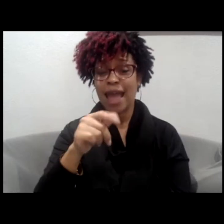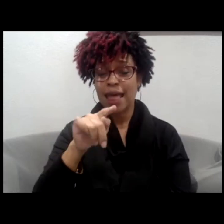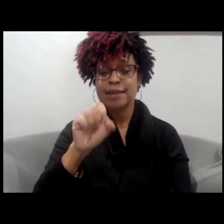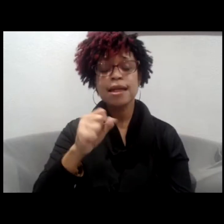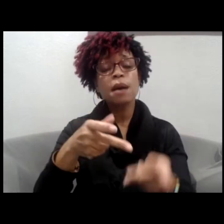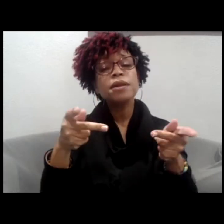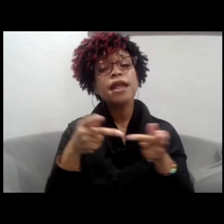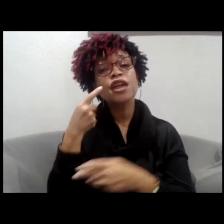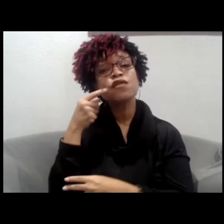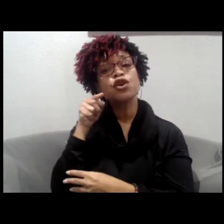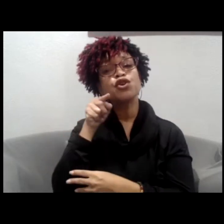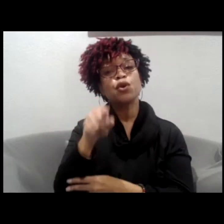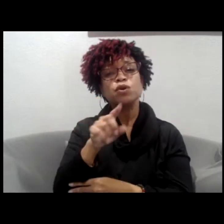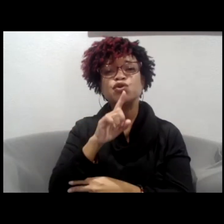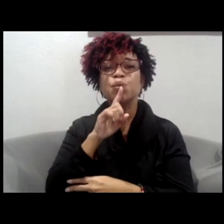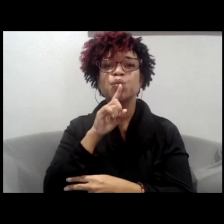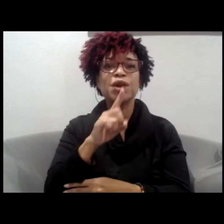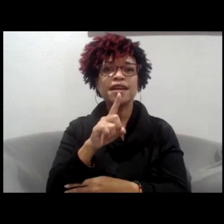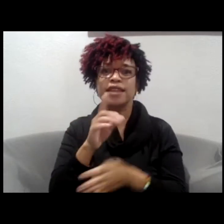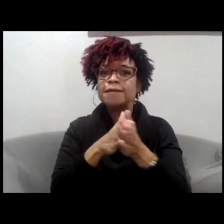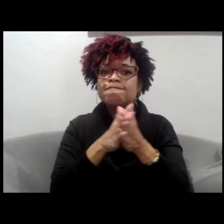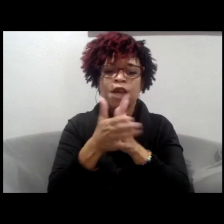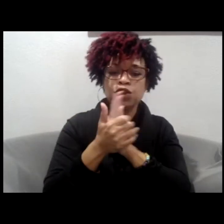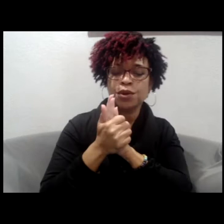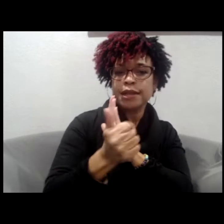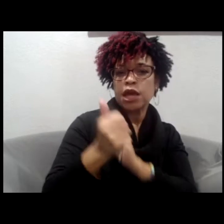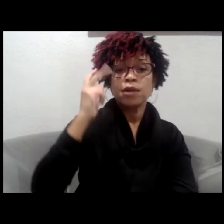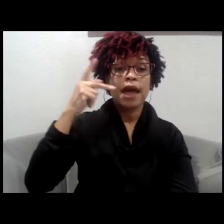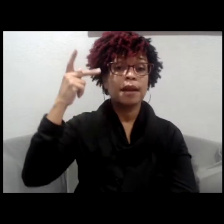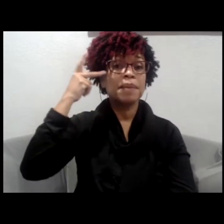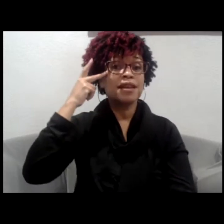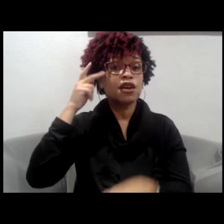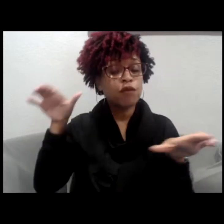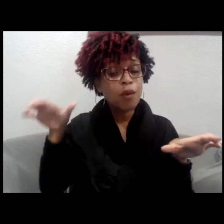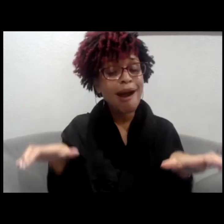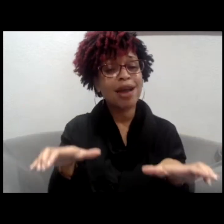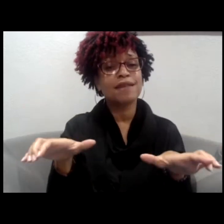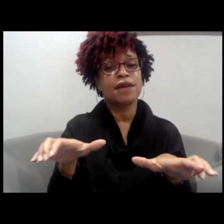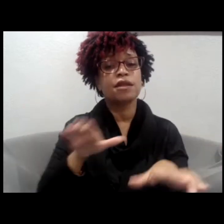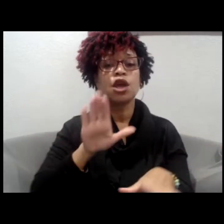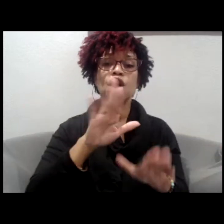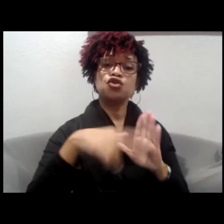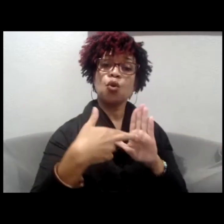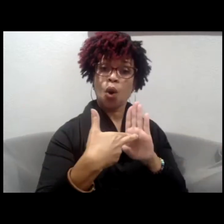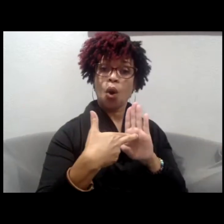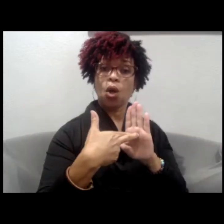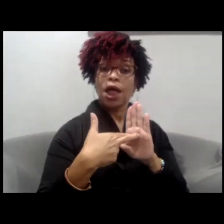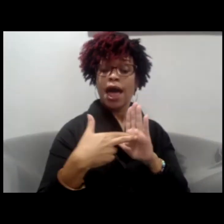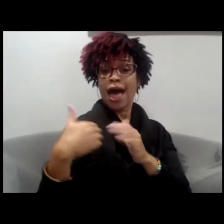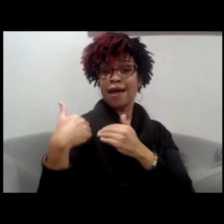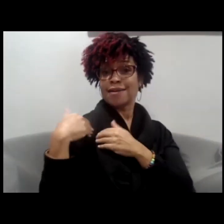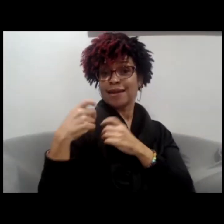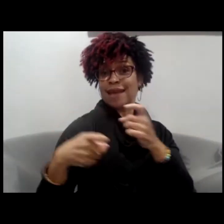you to sharpen your skills as a political activist. In your role as a delegate, you have